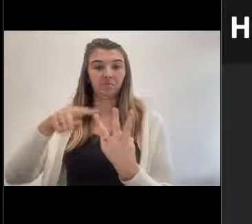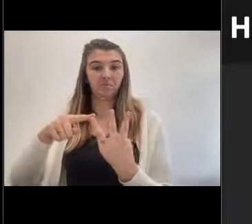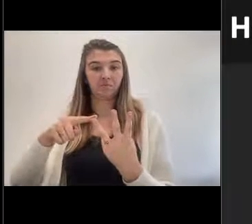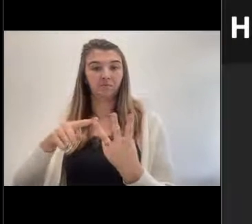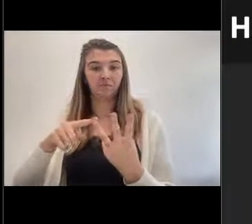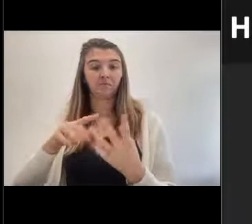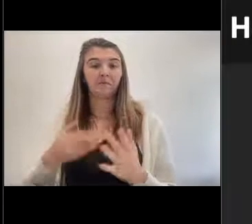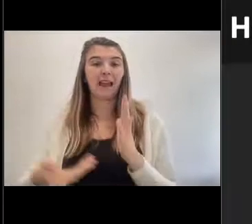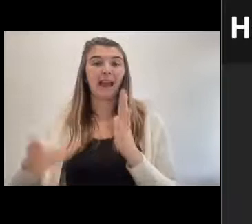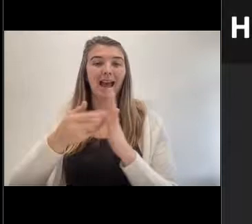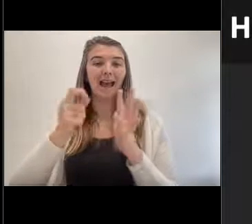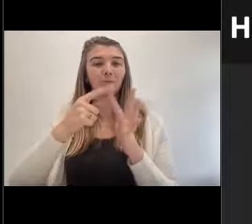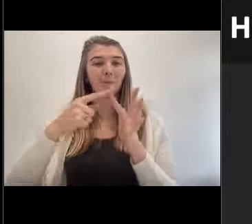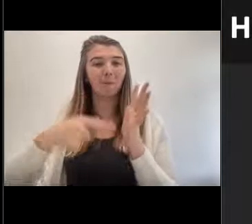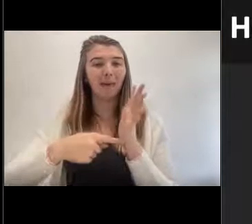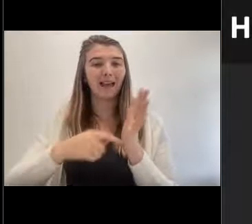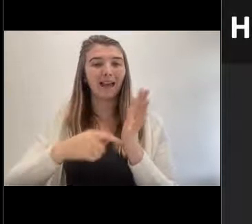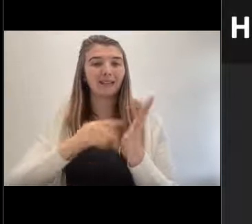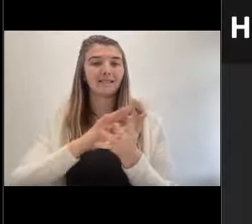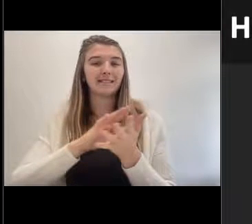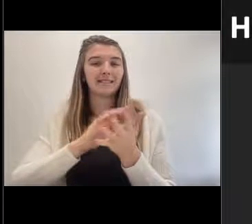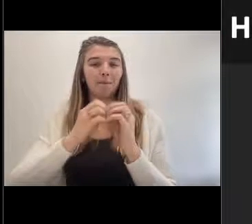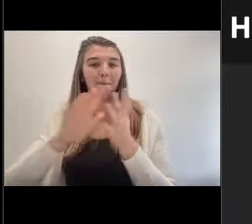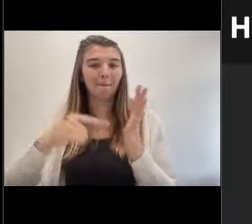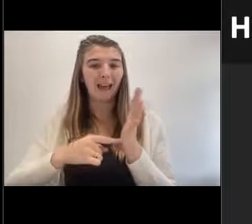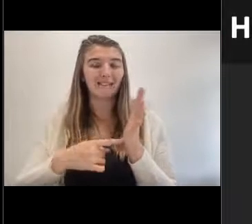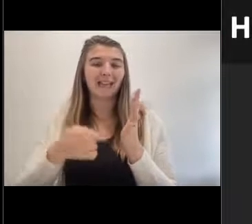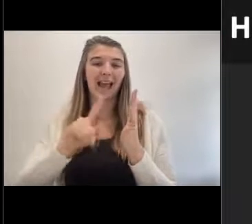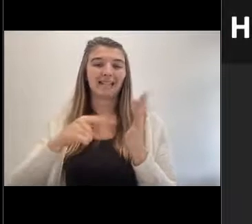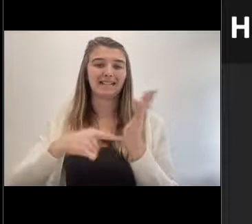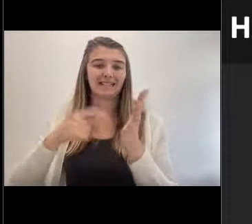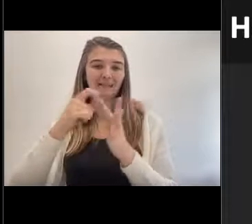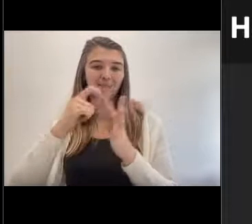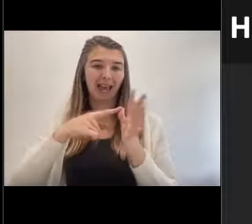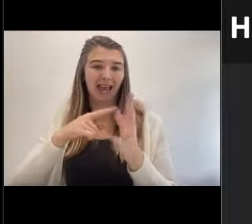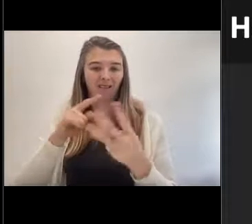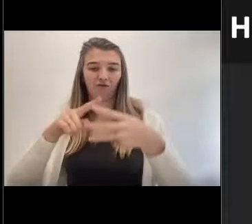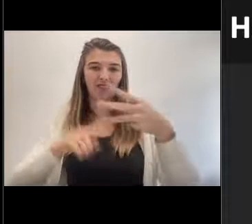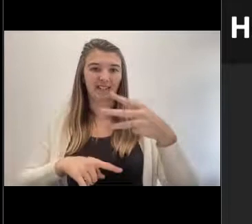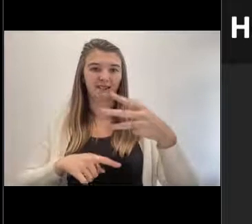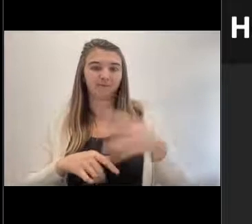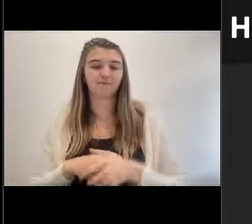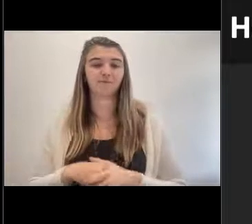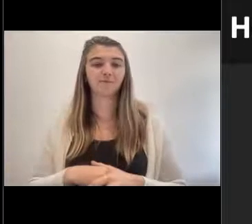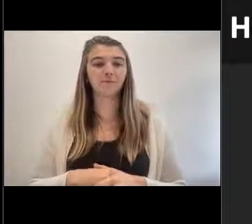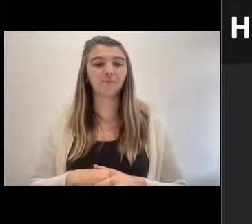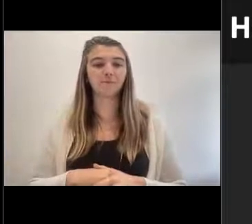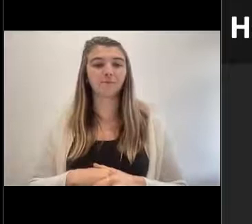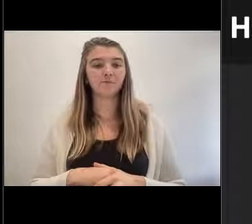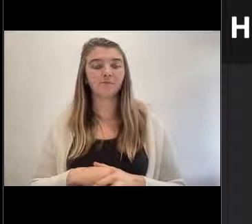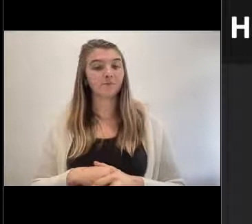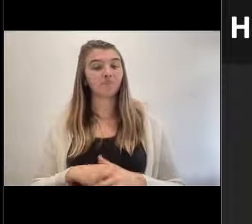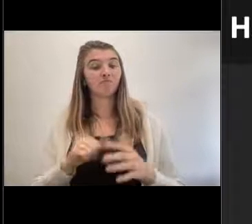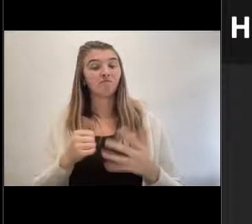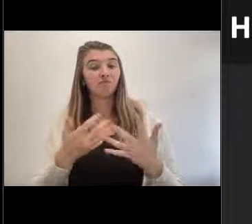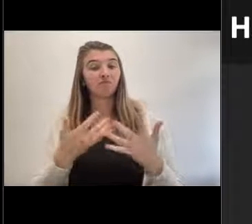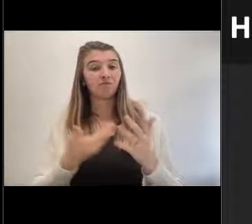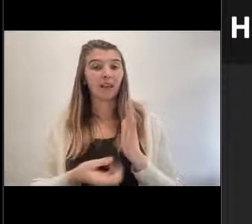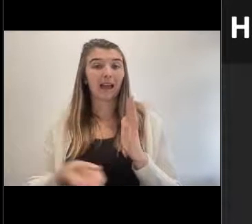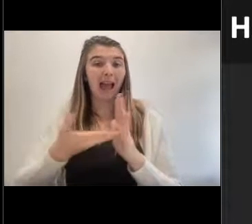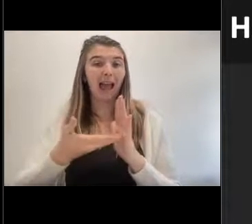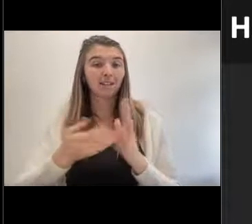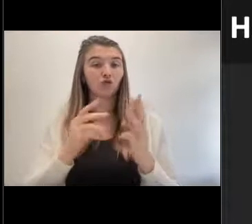control. And then we performed metabolomics on all 3 bacteria, as well as exo and cellular proteomics on our 2 isolates. So